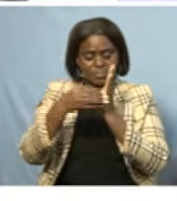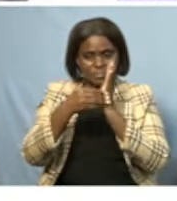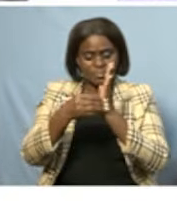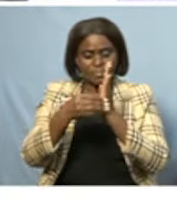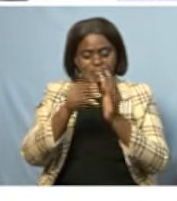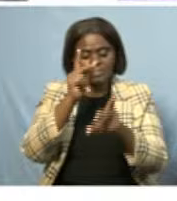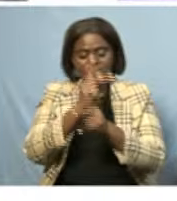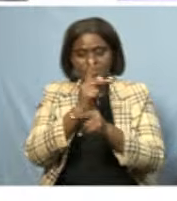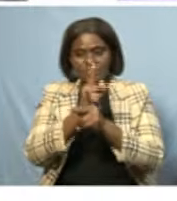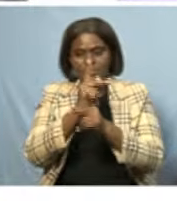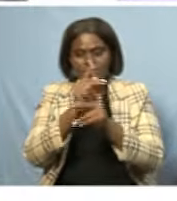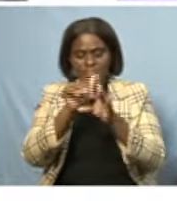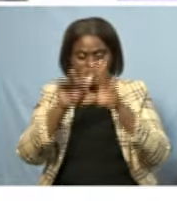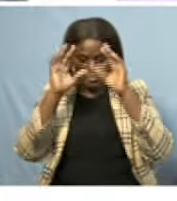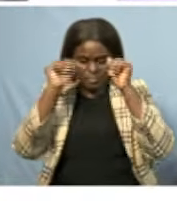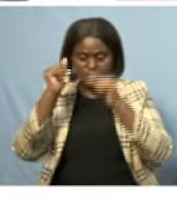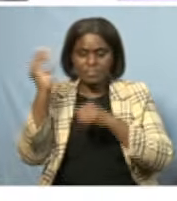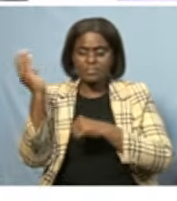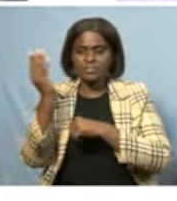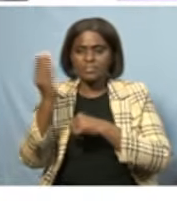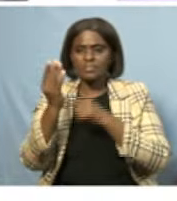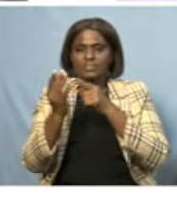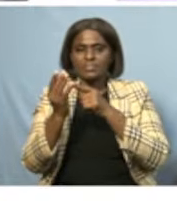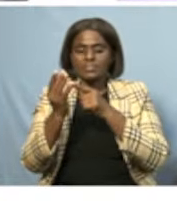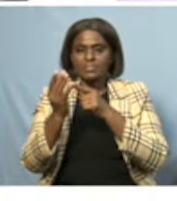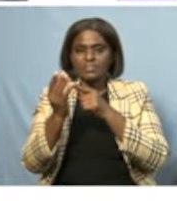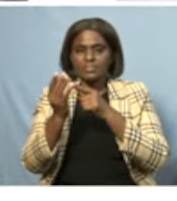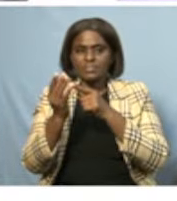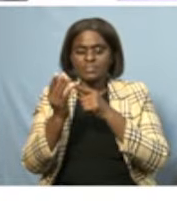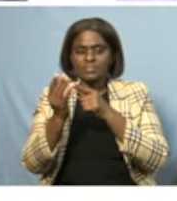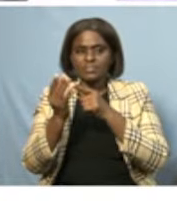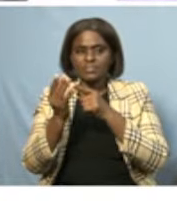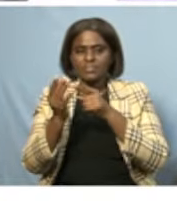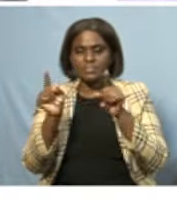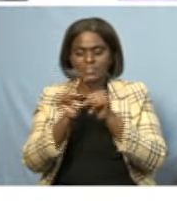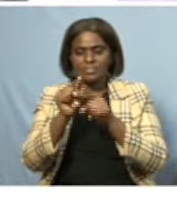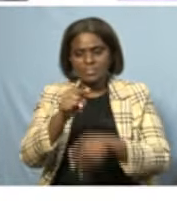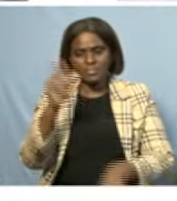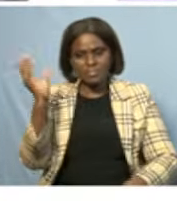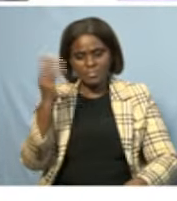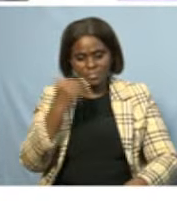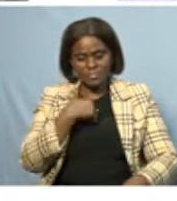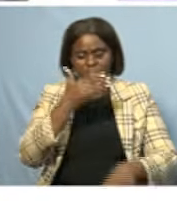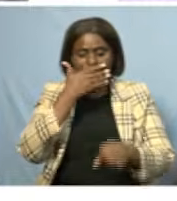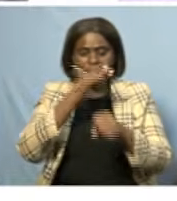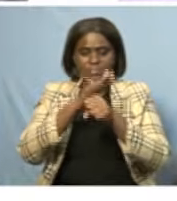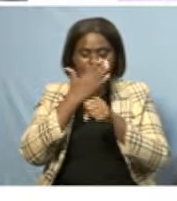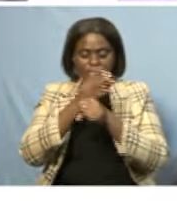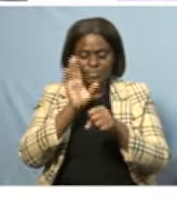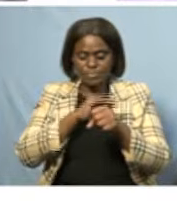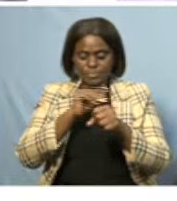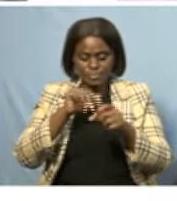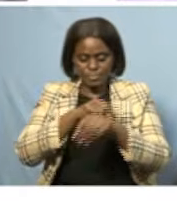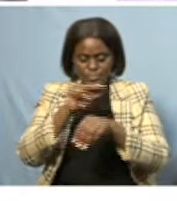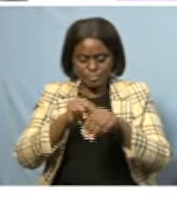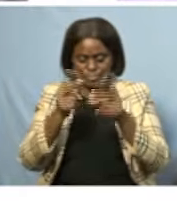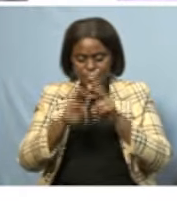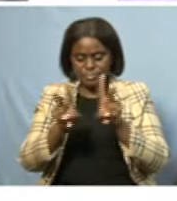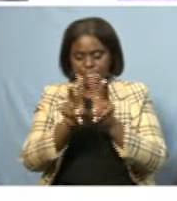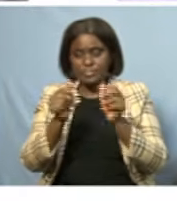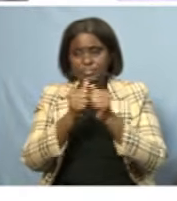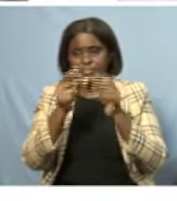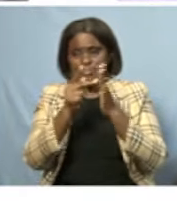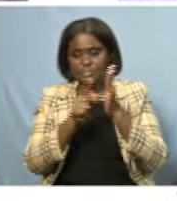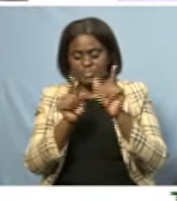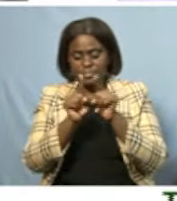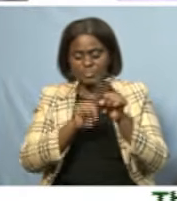forward-looking guidance contained in the presidential address. The address has reaffirmed that our national values and principles